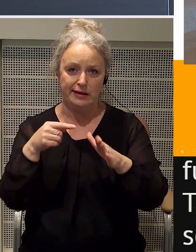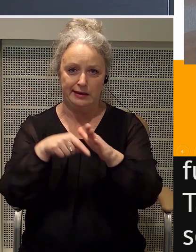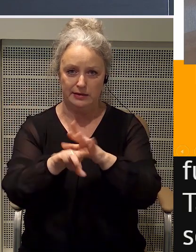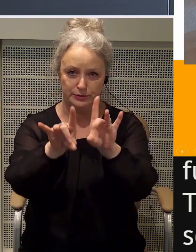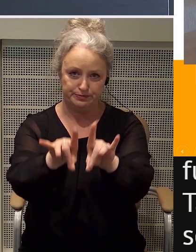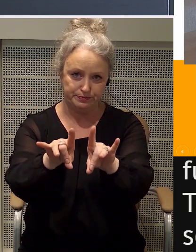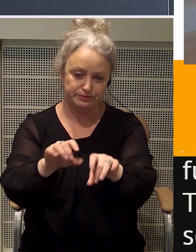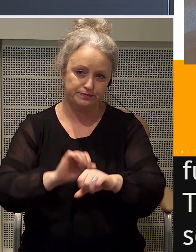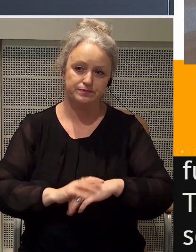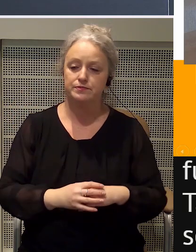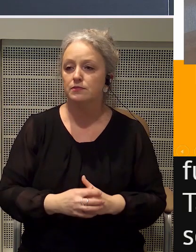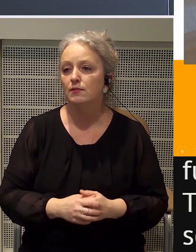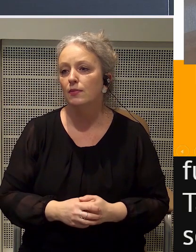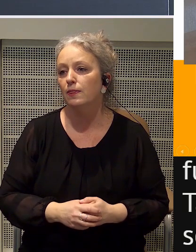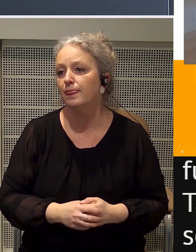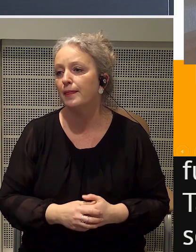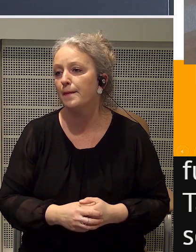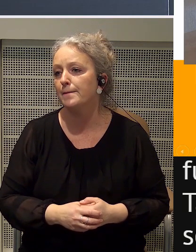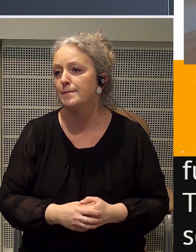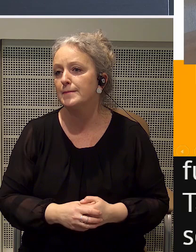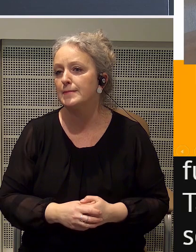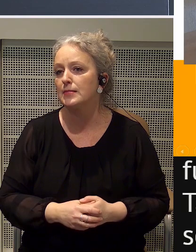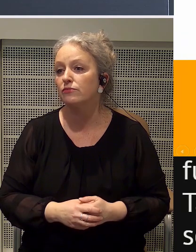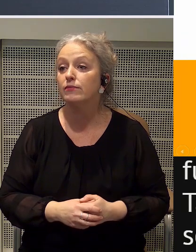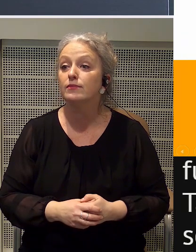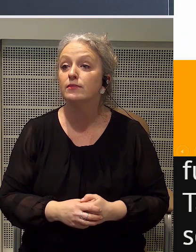and spend time with her friends.